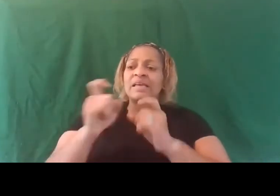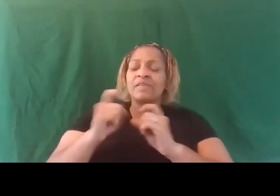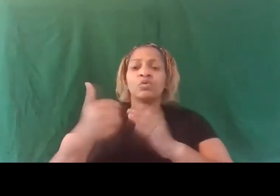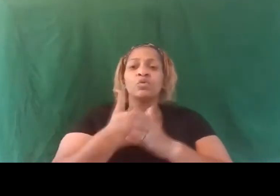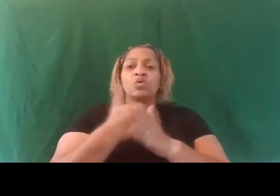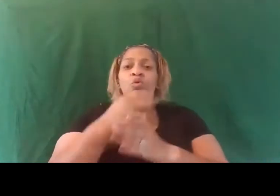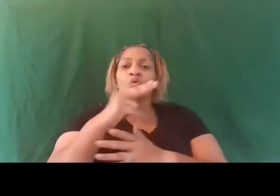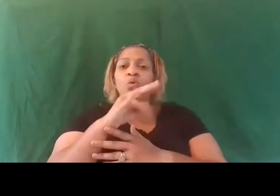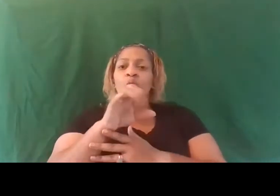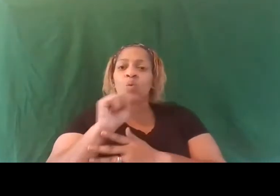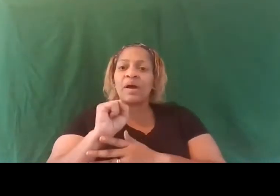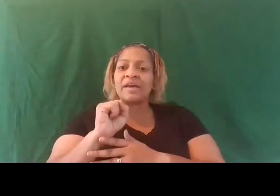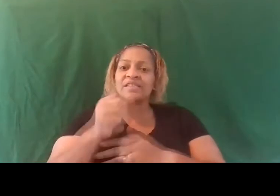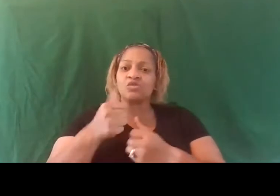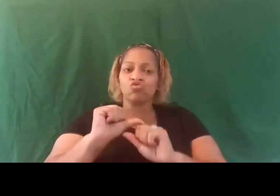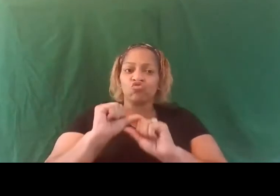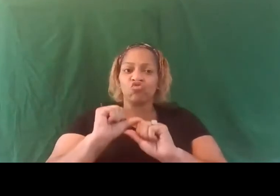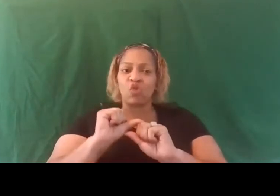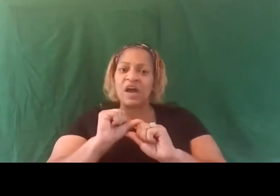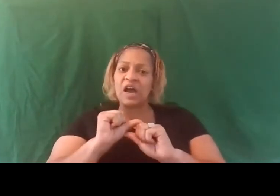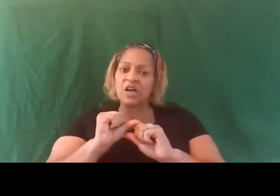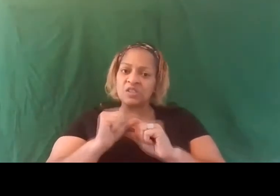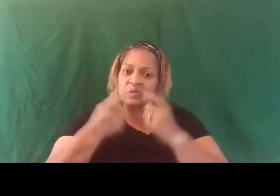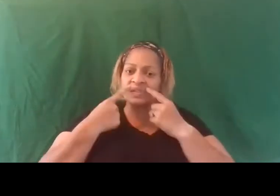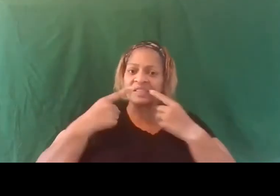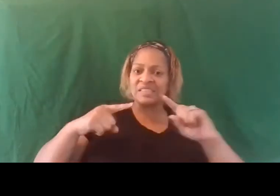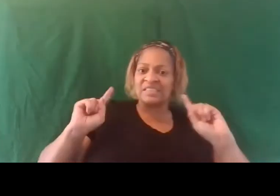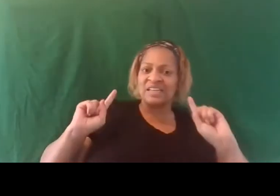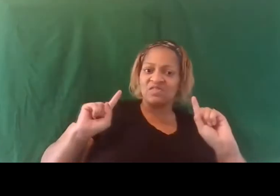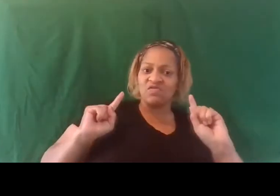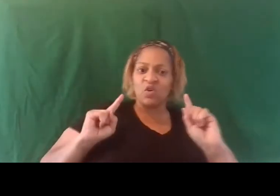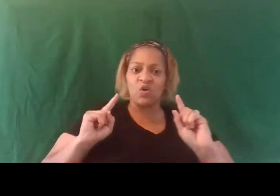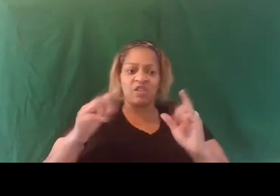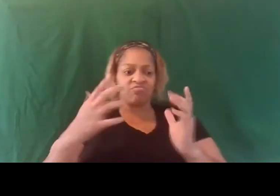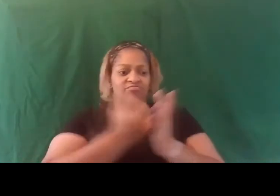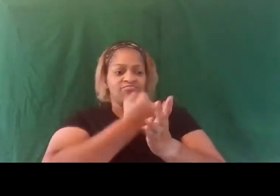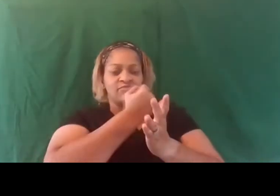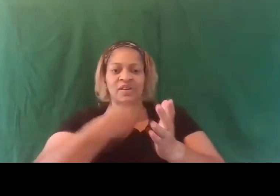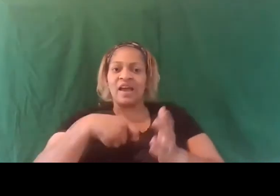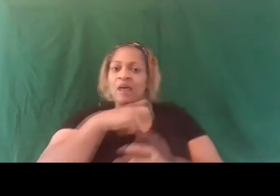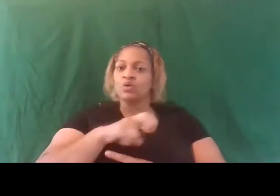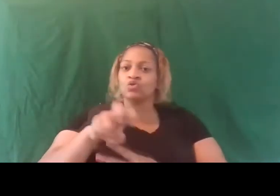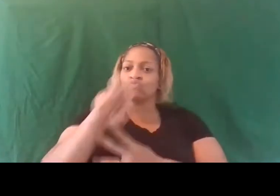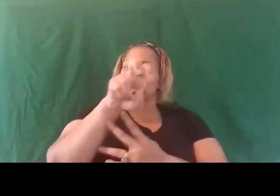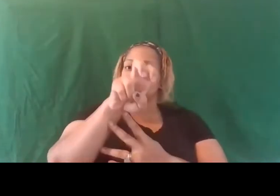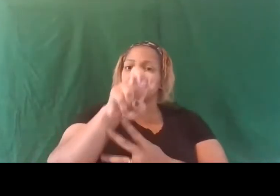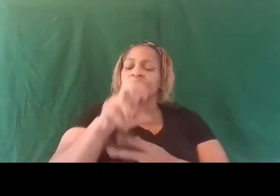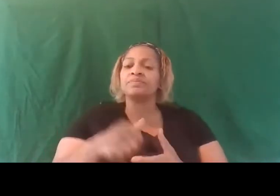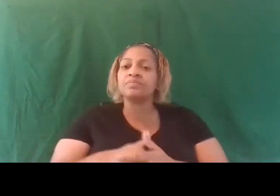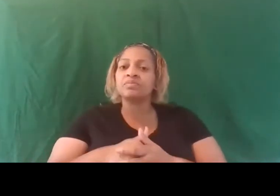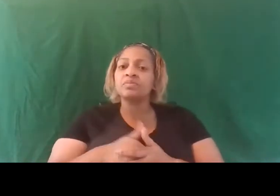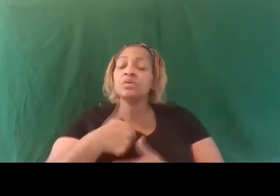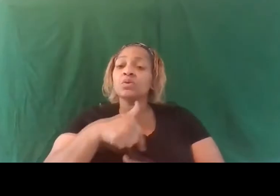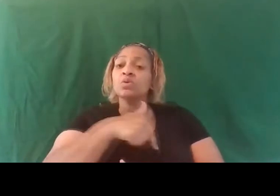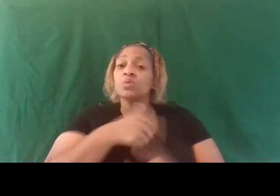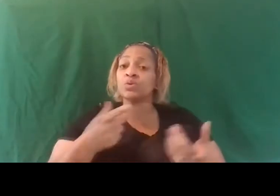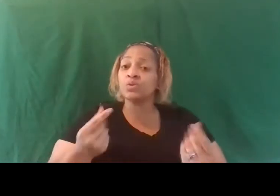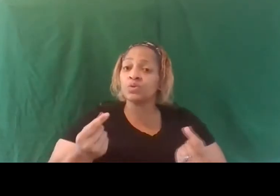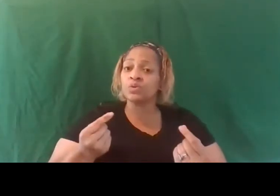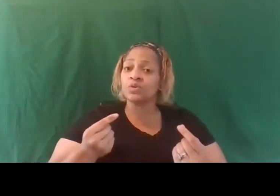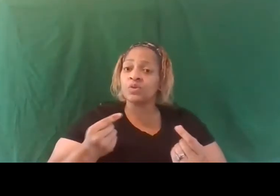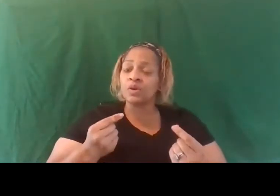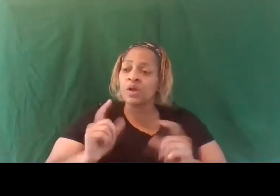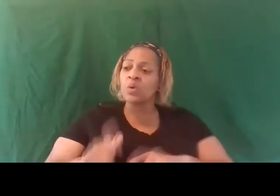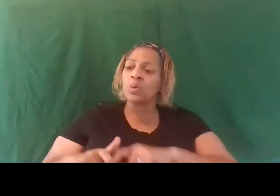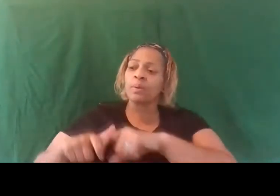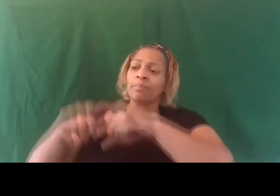through whatever this situation is as part of our evolutionary journey. So let's pause and breathe,